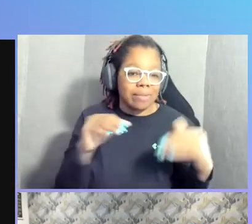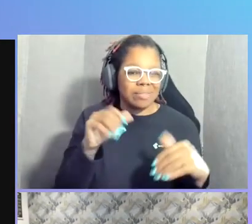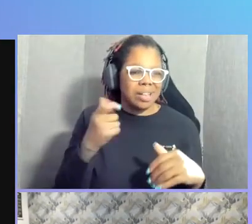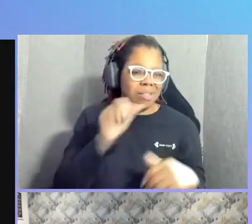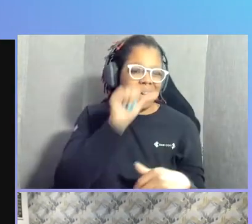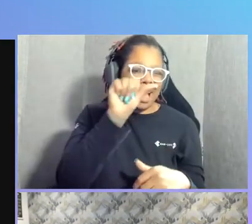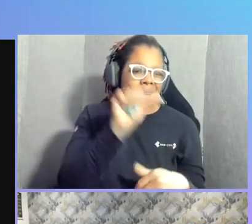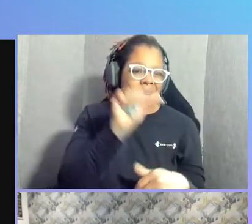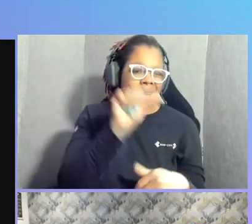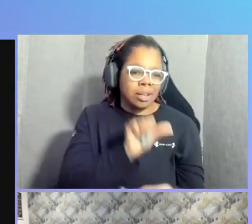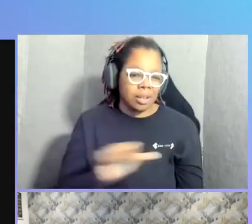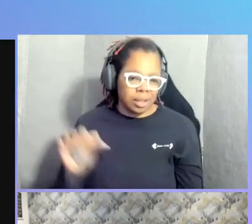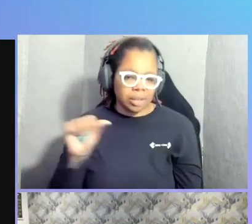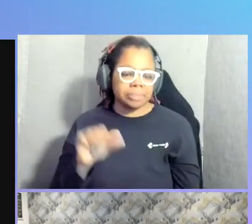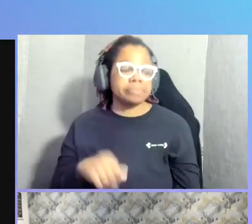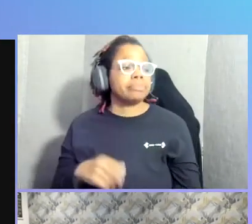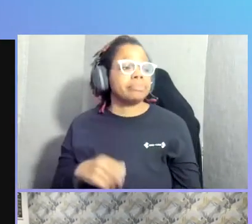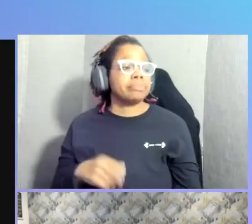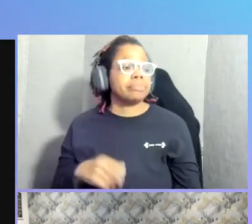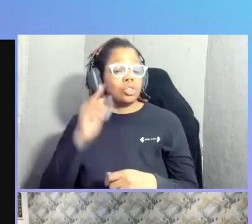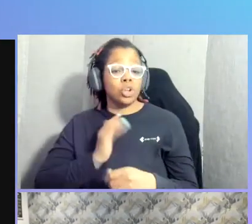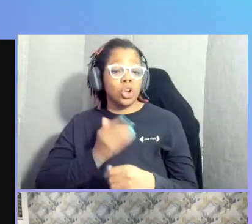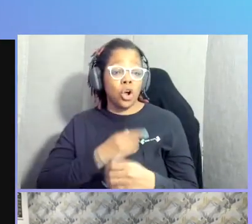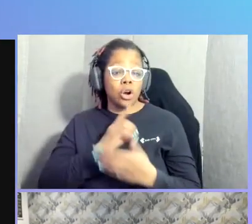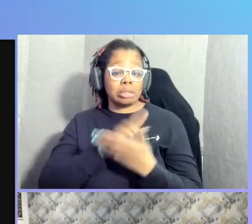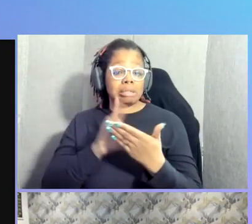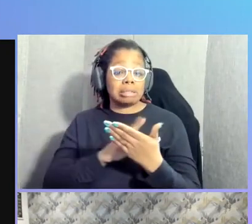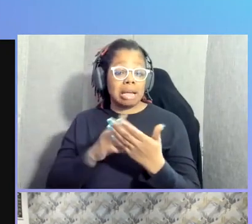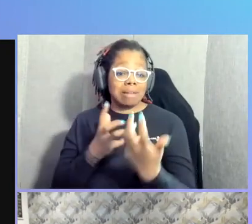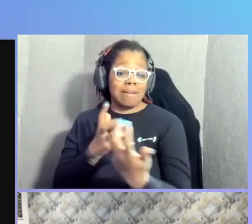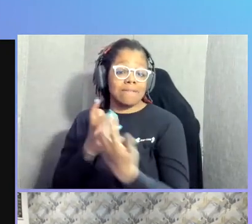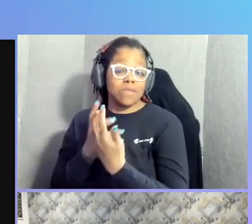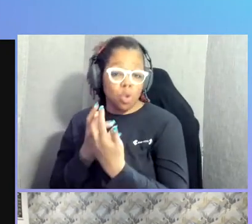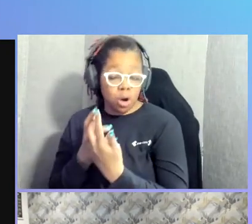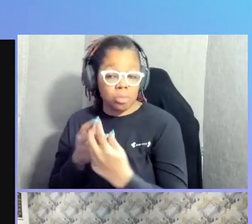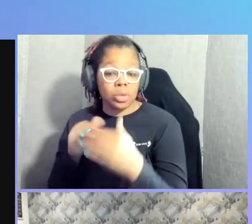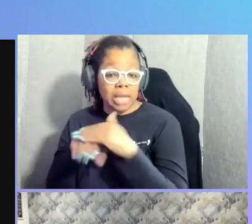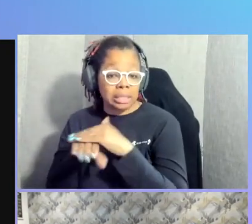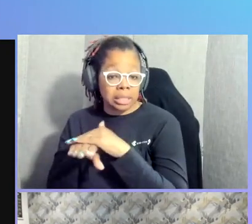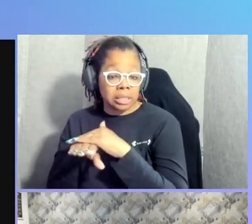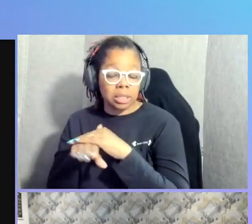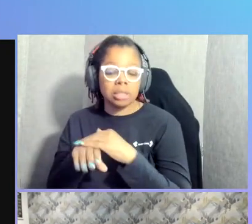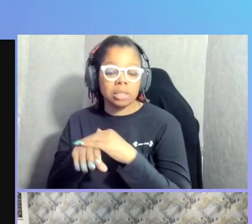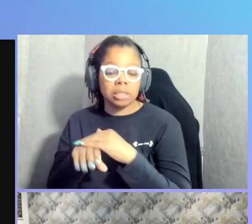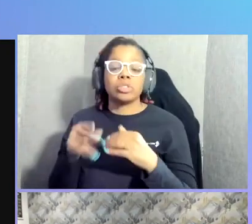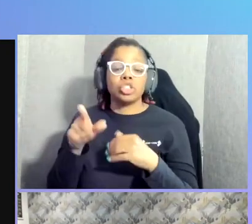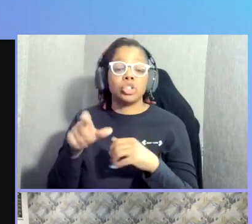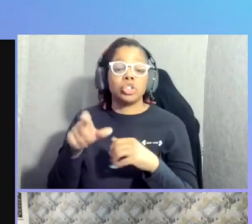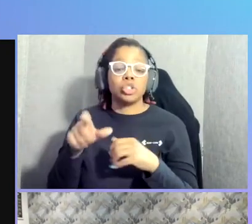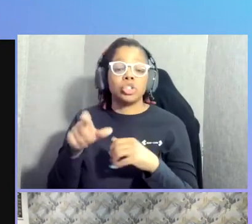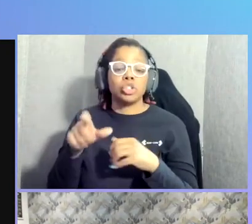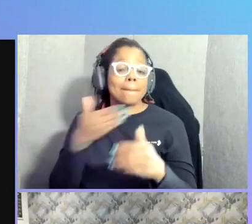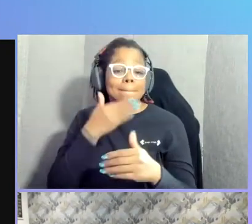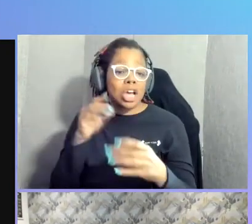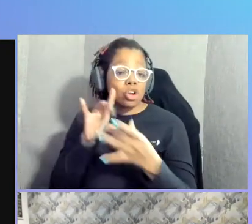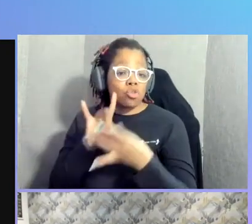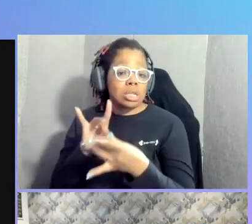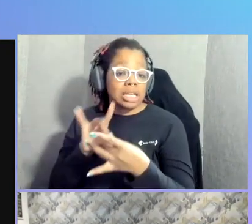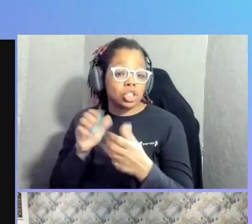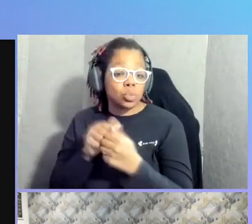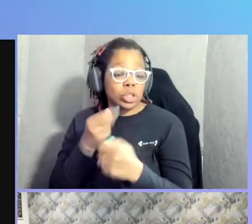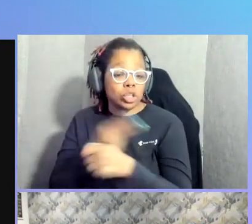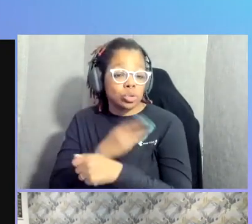mentioned. By making your design conform with accessibility, you can build better relationship with your